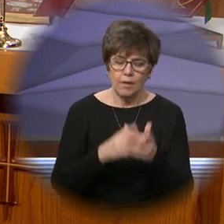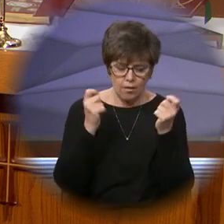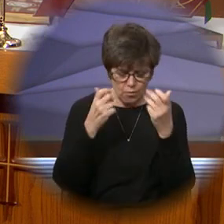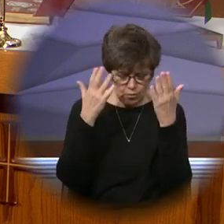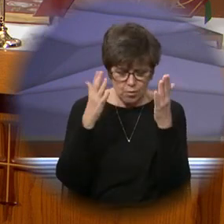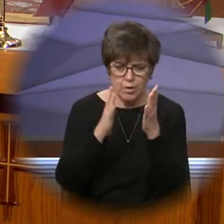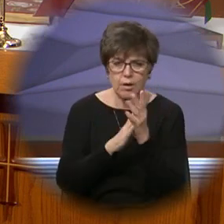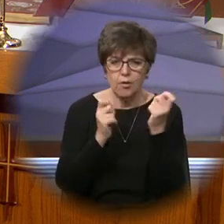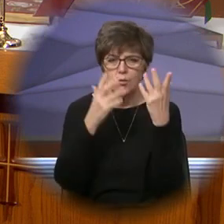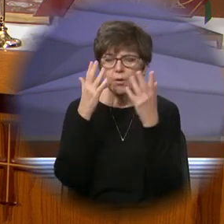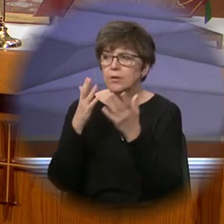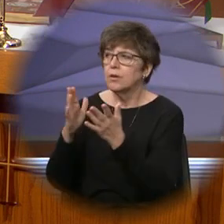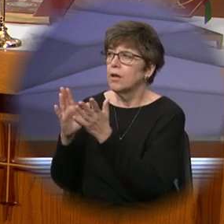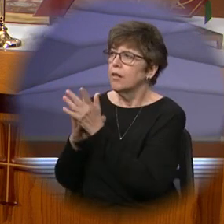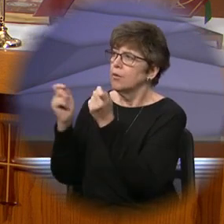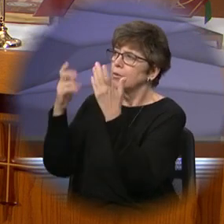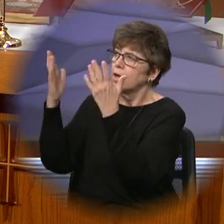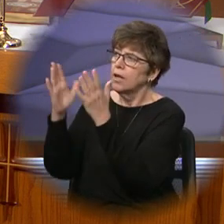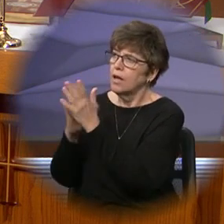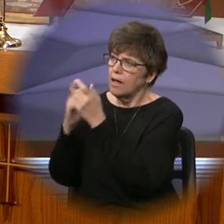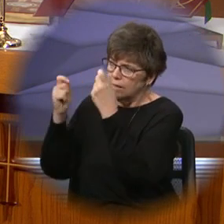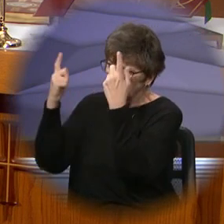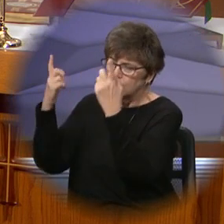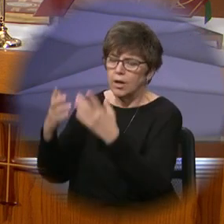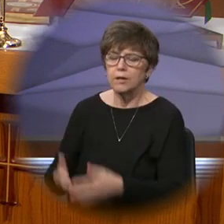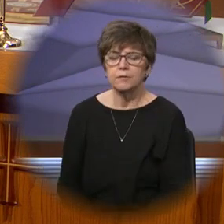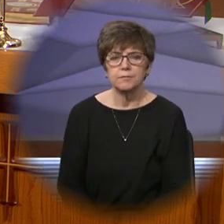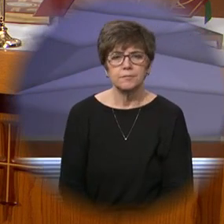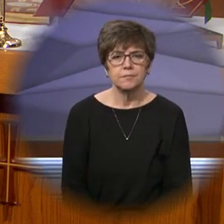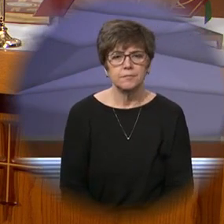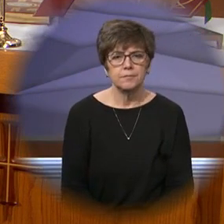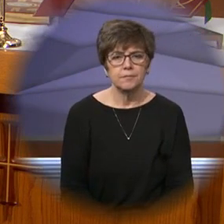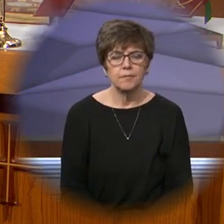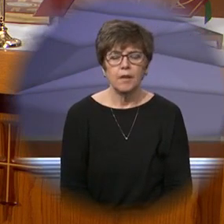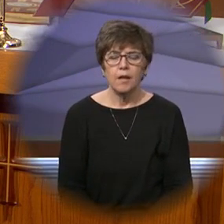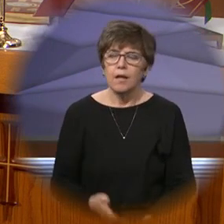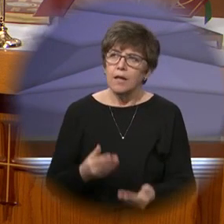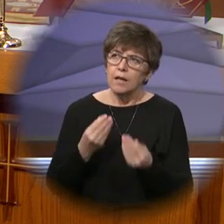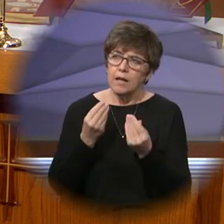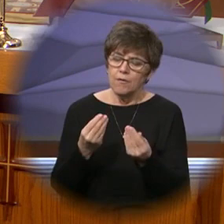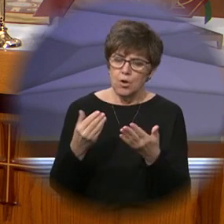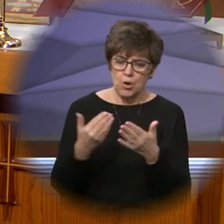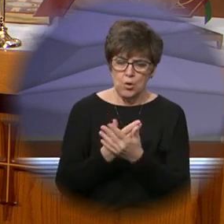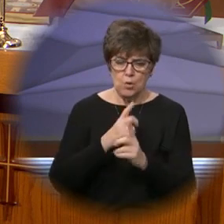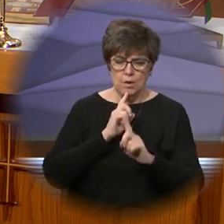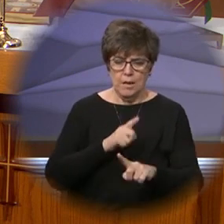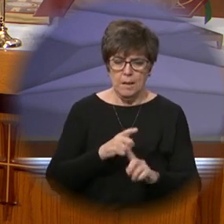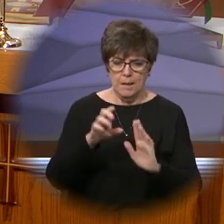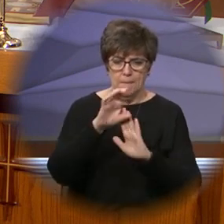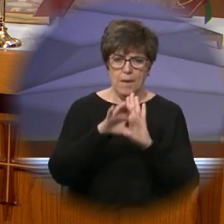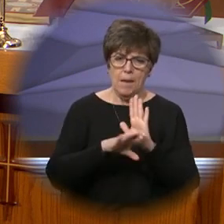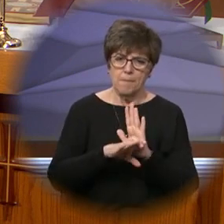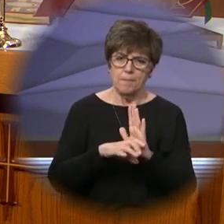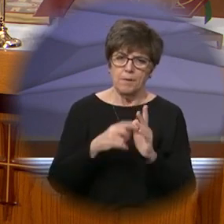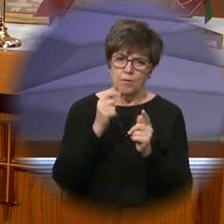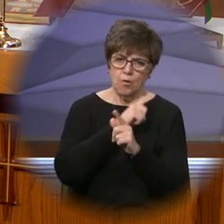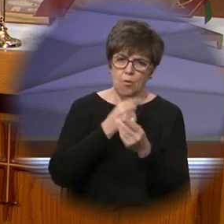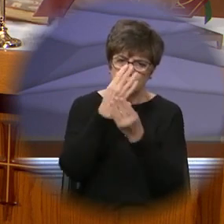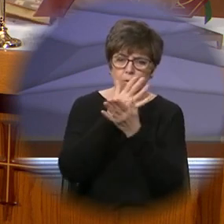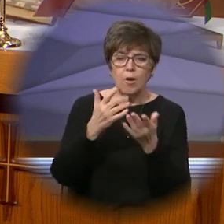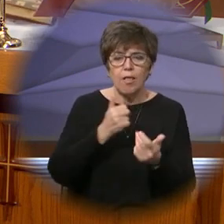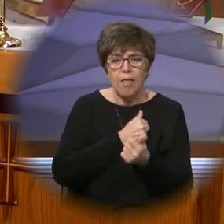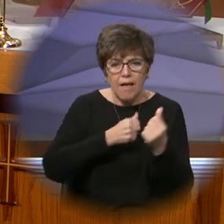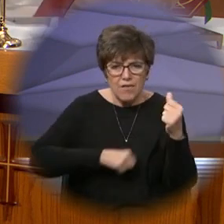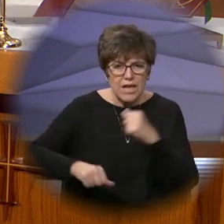Alleluia, alleluia. Alleluia, alleluia. I give you a new commandment, says the Lord. Love